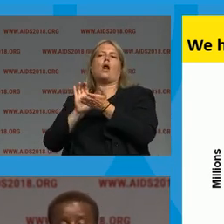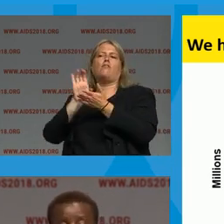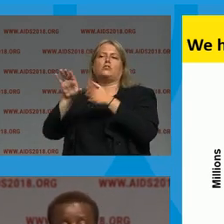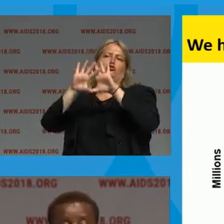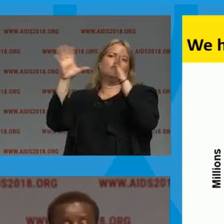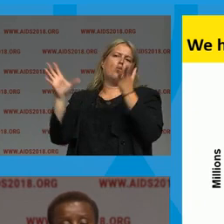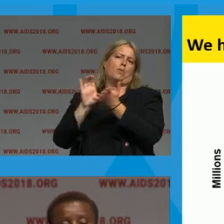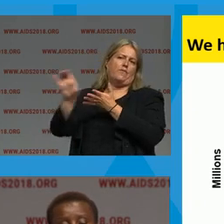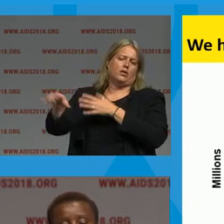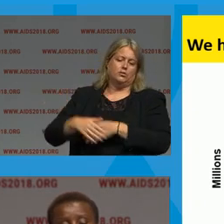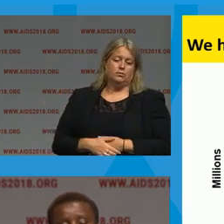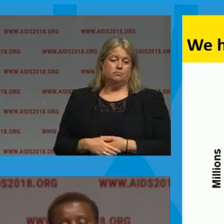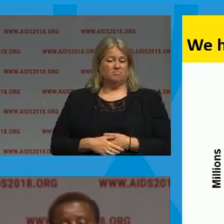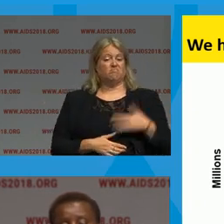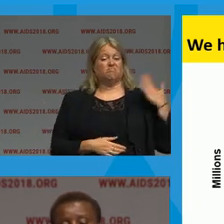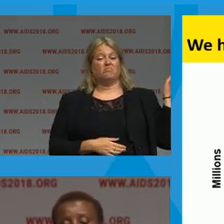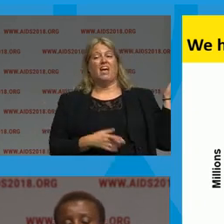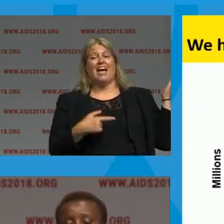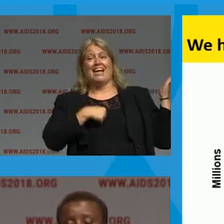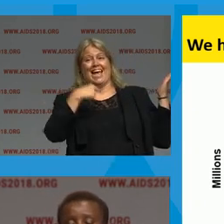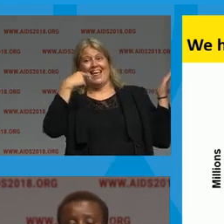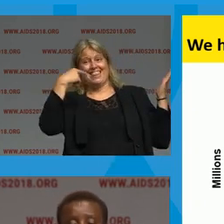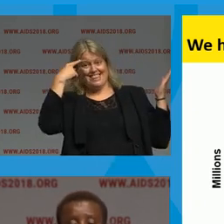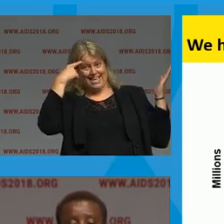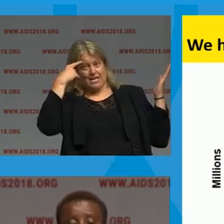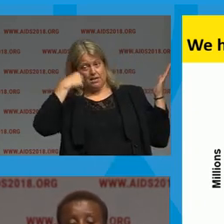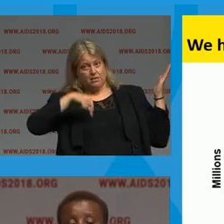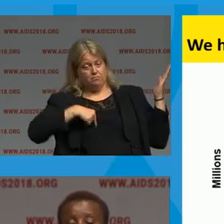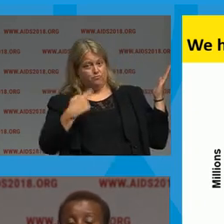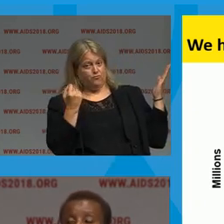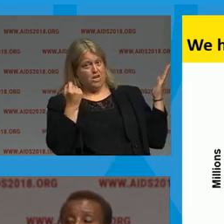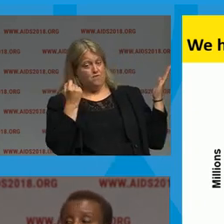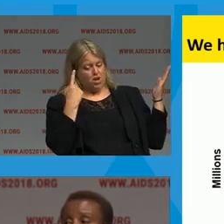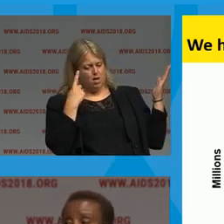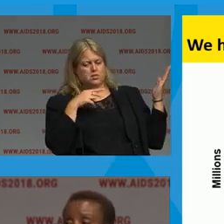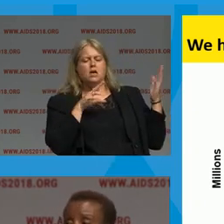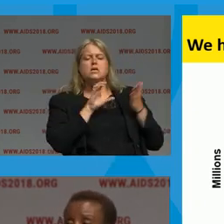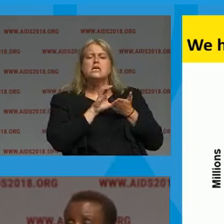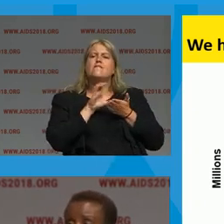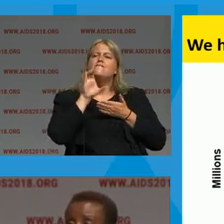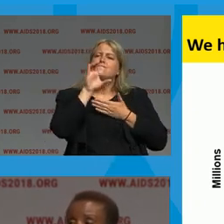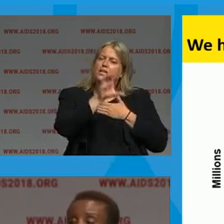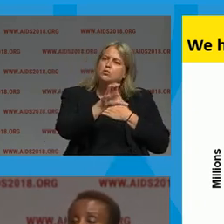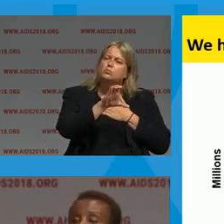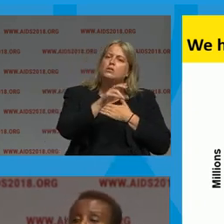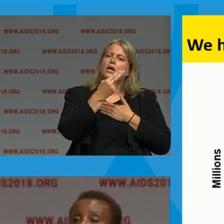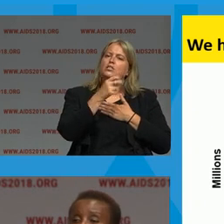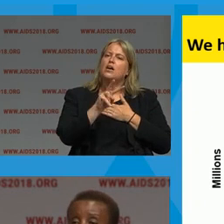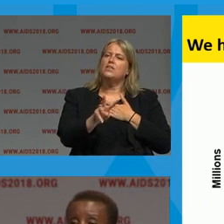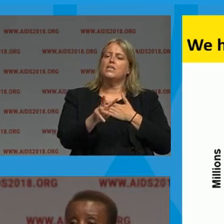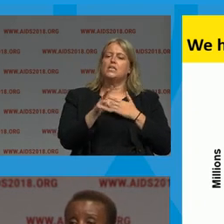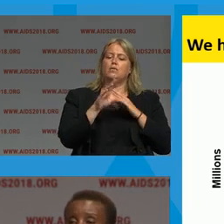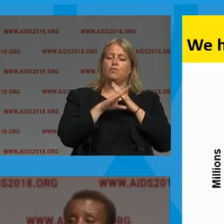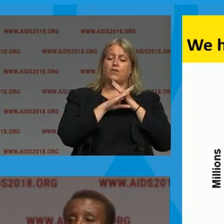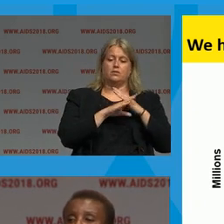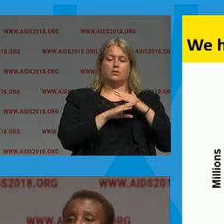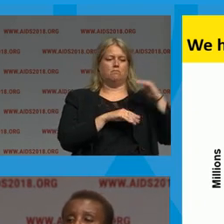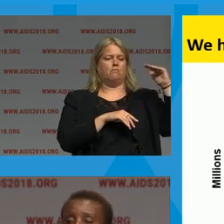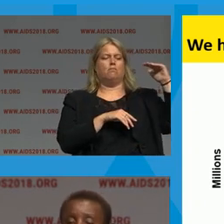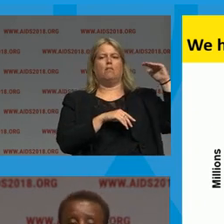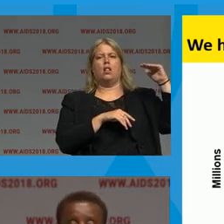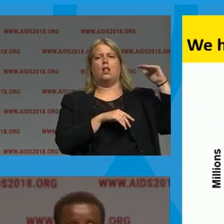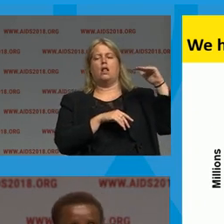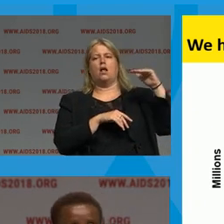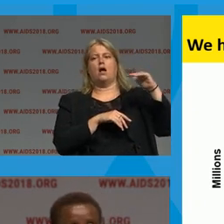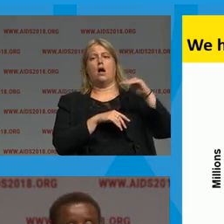Global Fund. And I think what we realize is that the investments in HIV prevention have continued to be